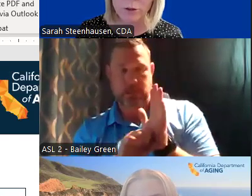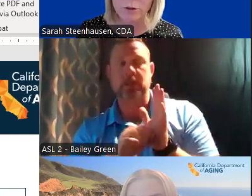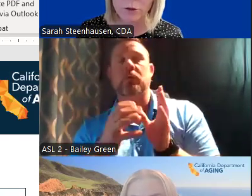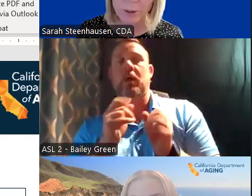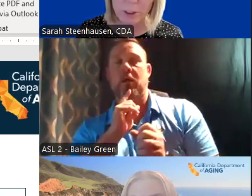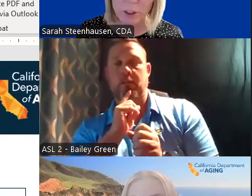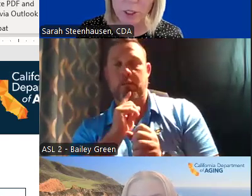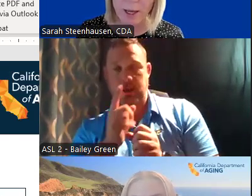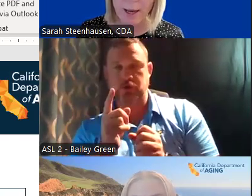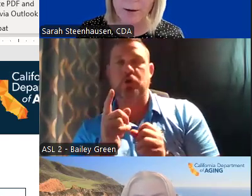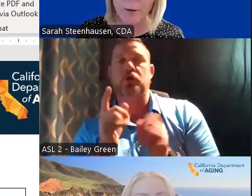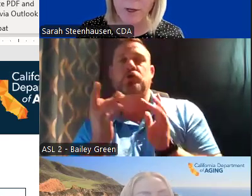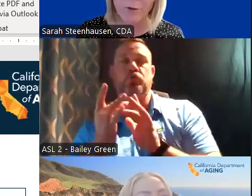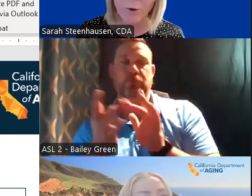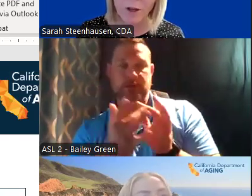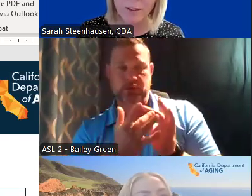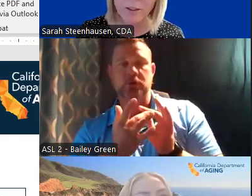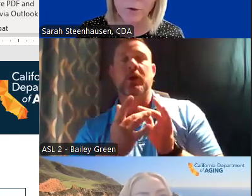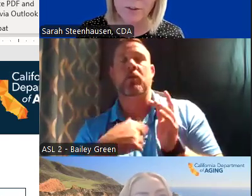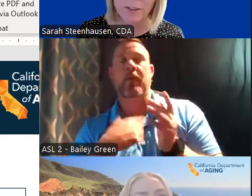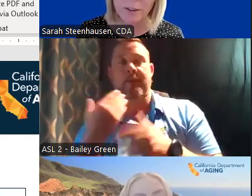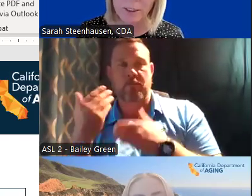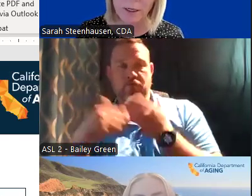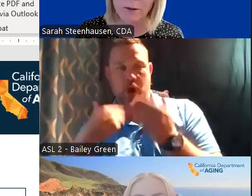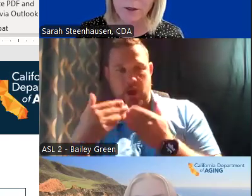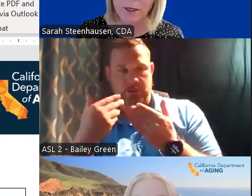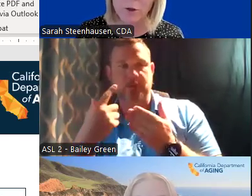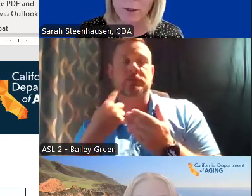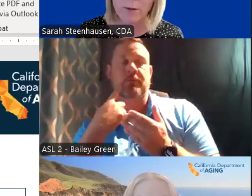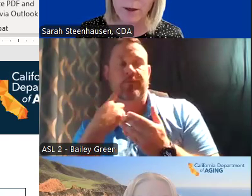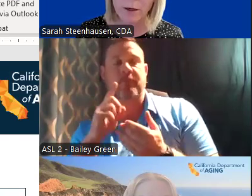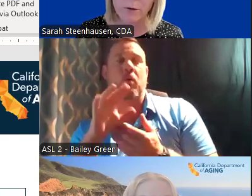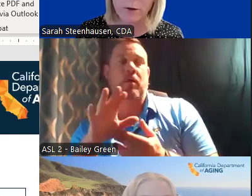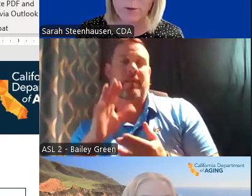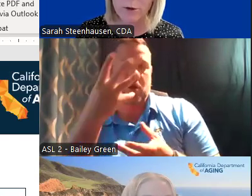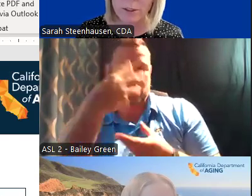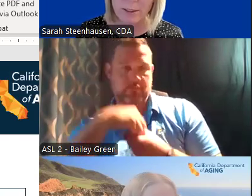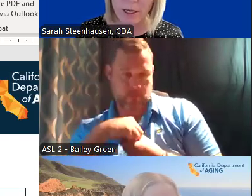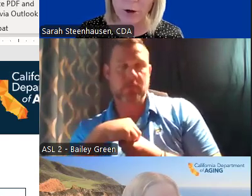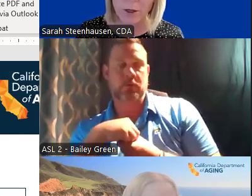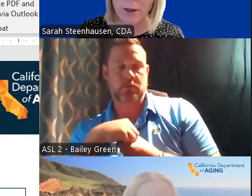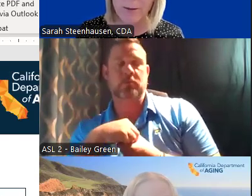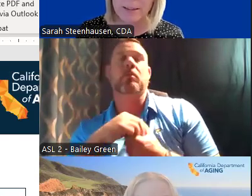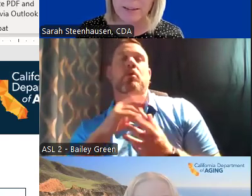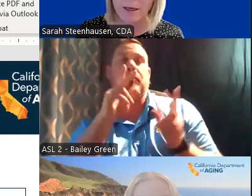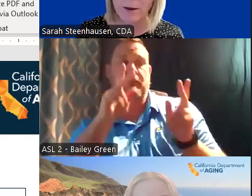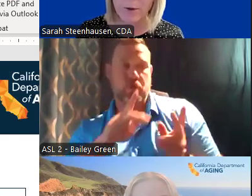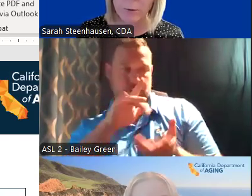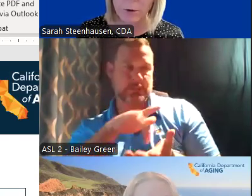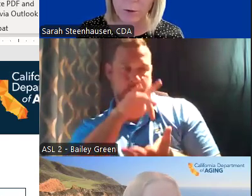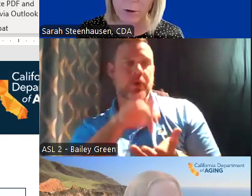make sure to reach, and that we have a process for facilitating their engagement that is person-centered,